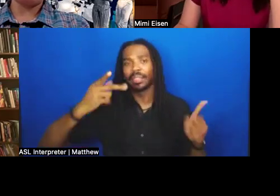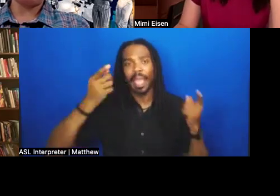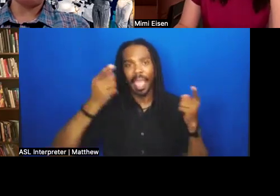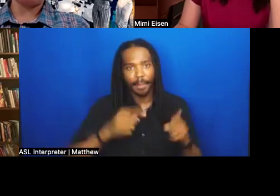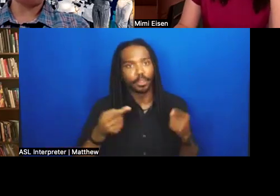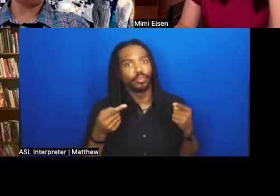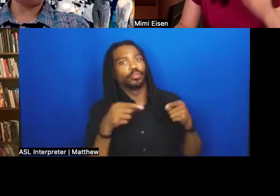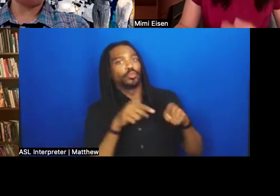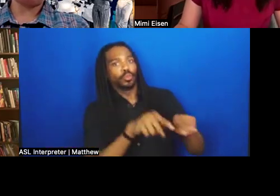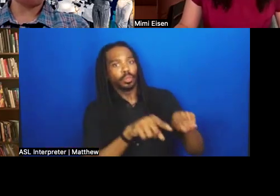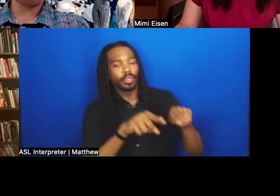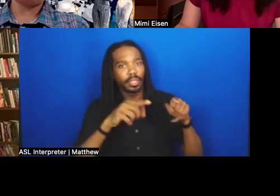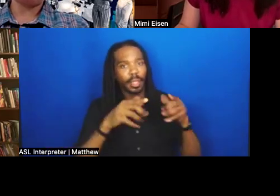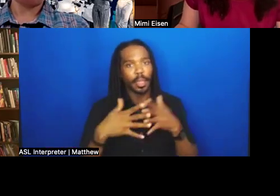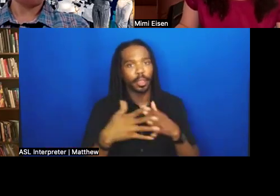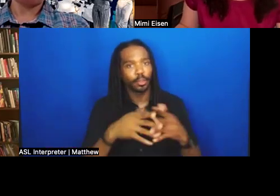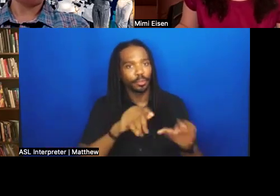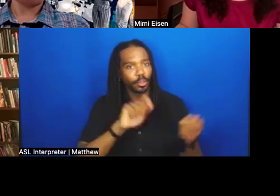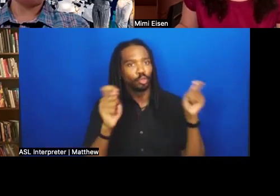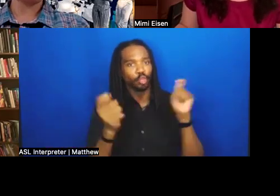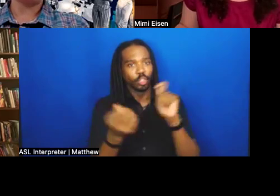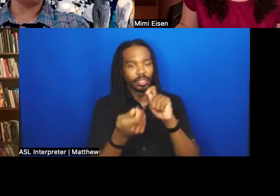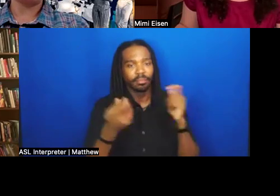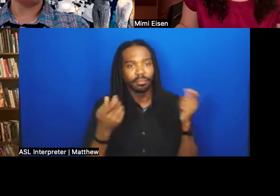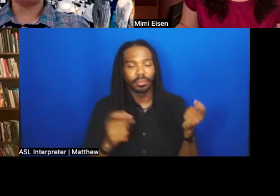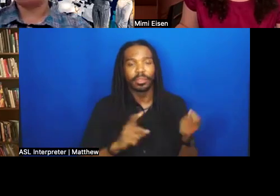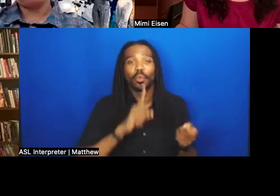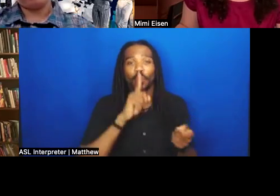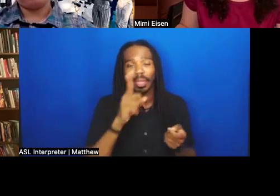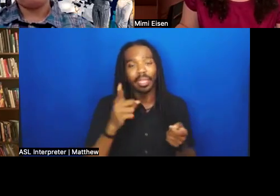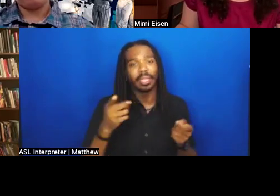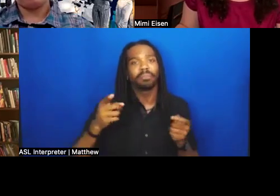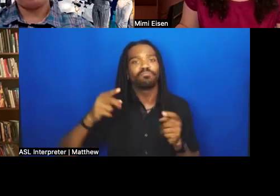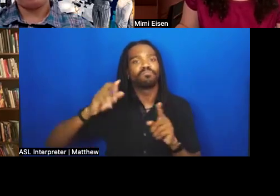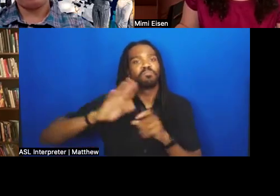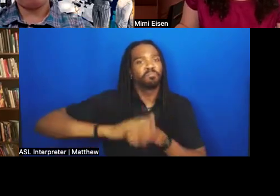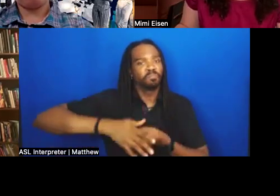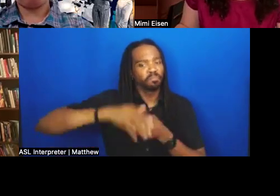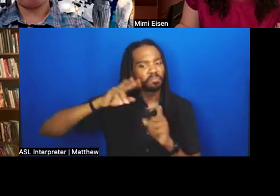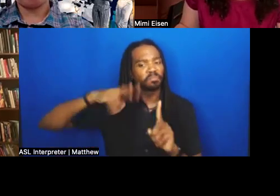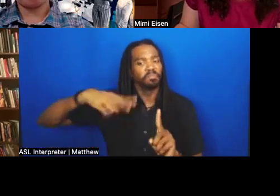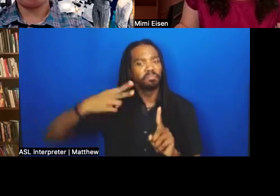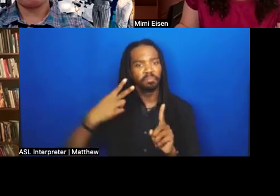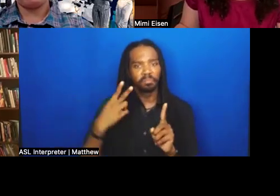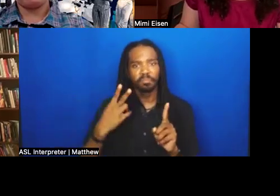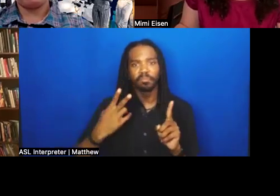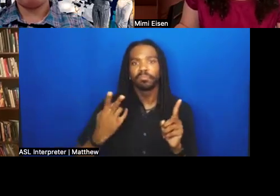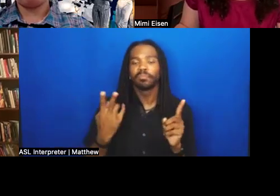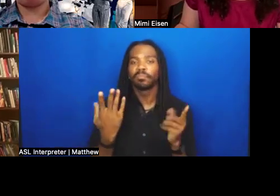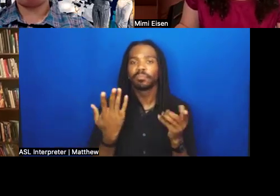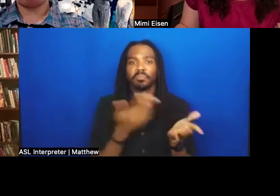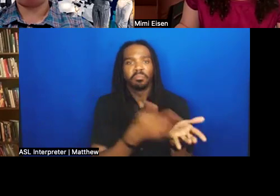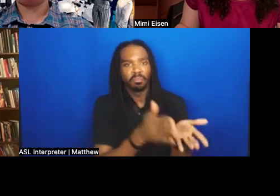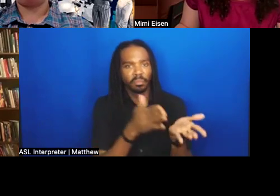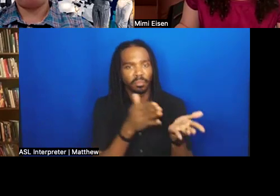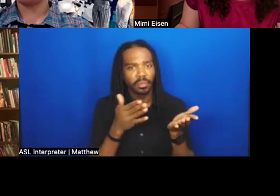that dehumanized indigenous people and said that they were less than human